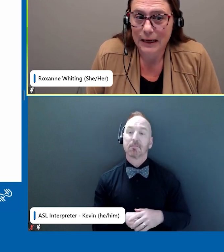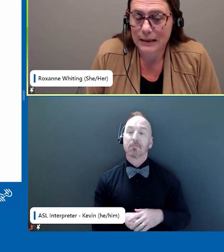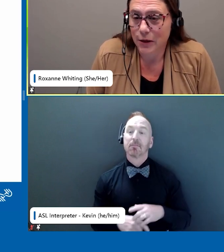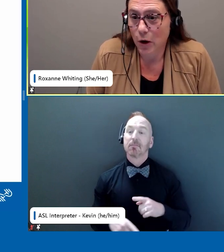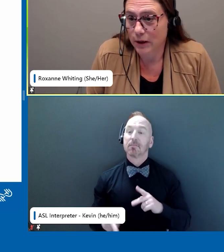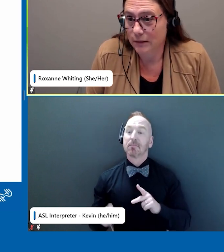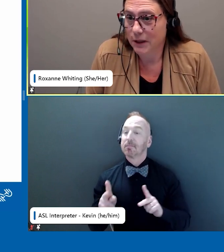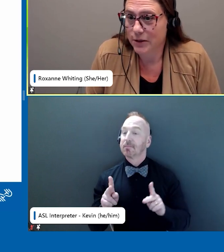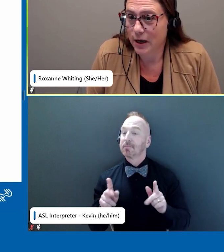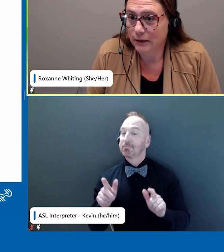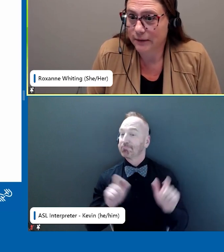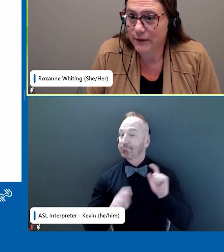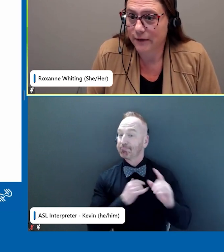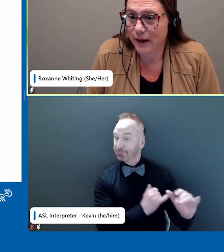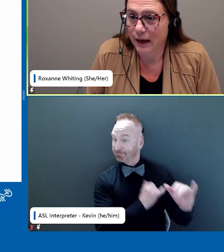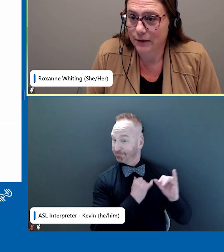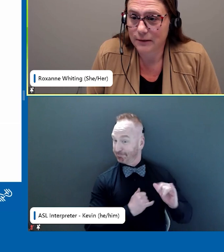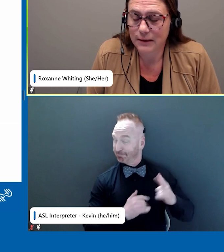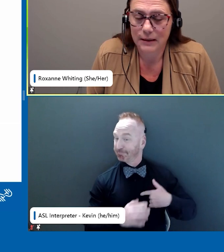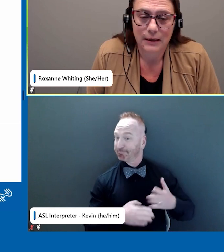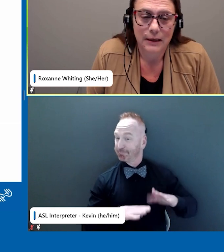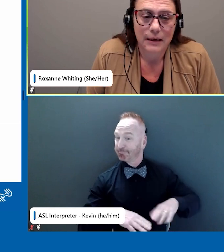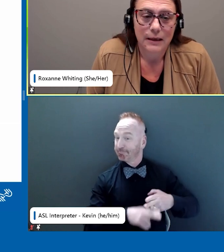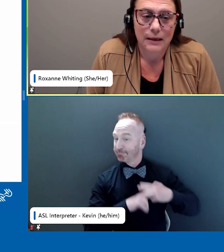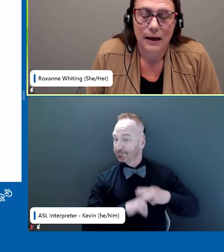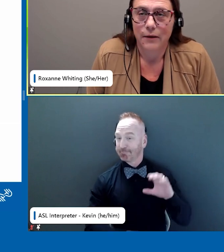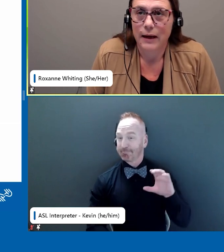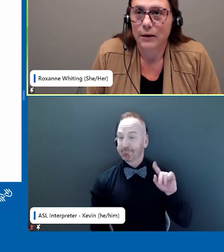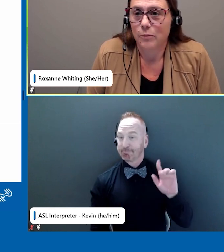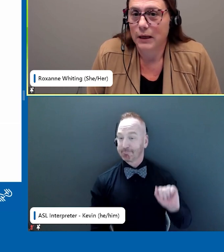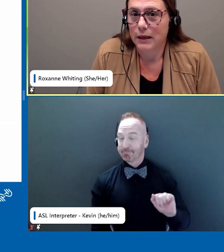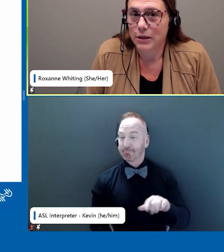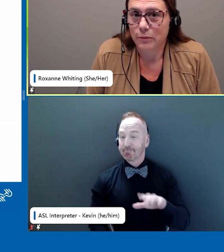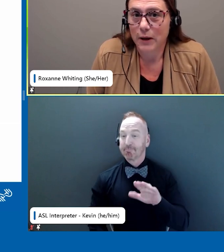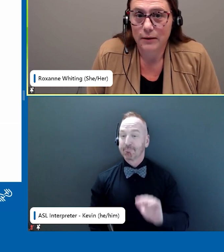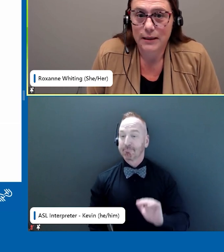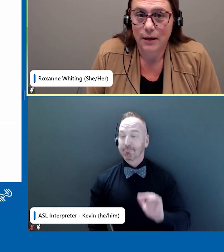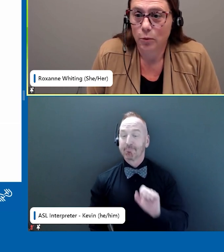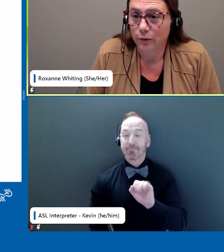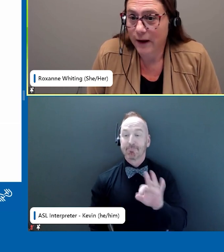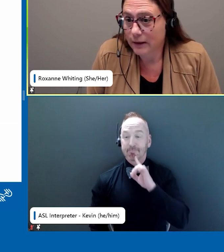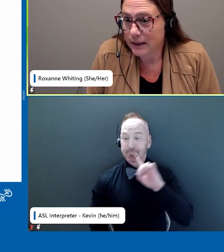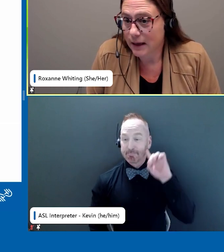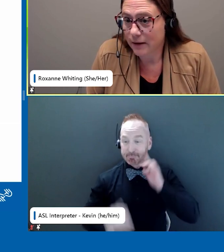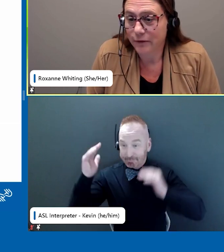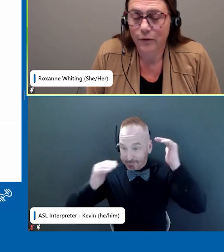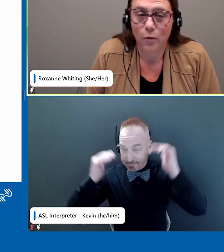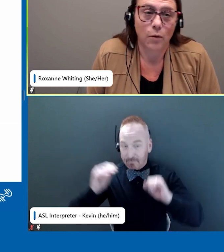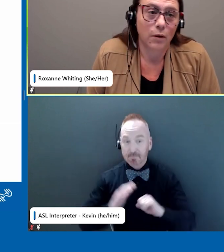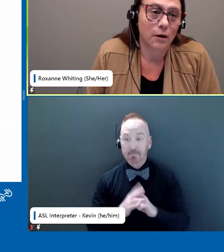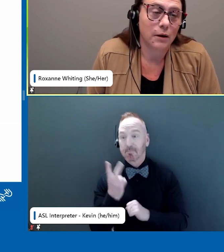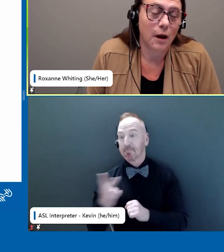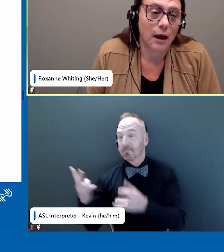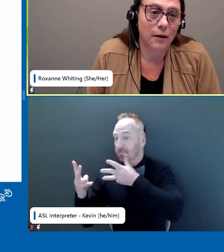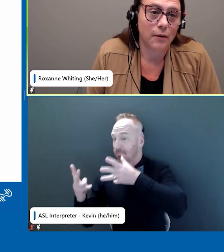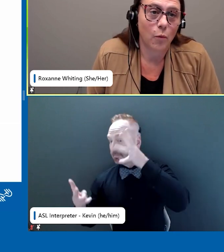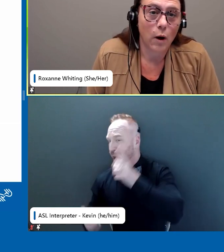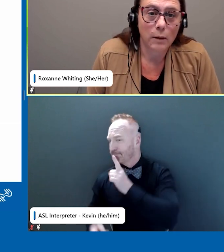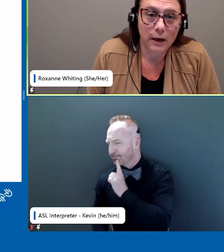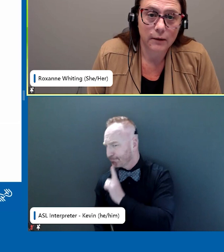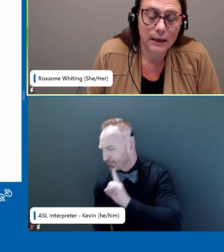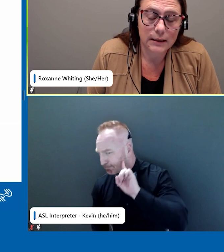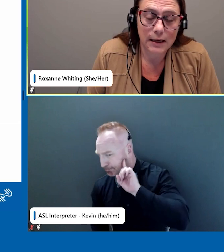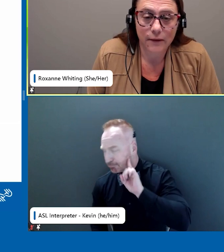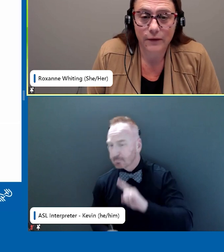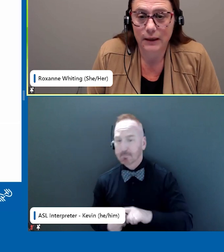me as a CODA, a child of deaf adults. Now, that can be two parents that are profoundly deaf, or